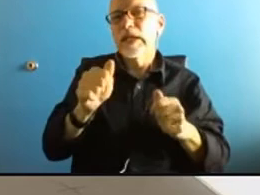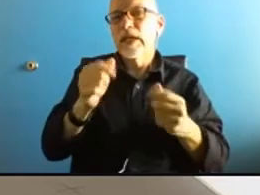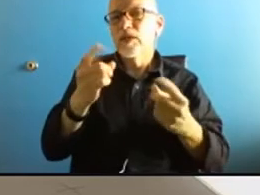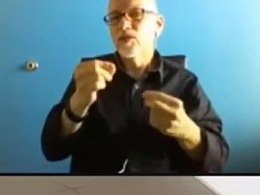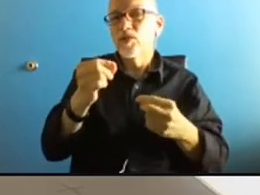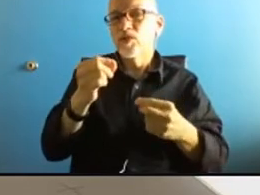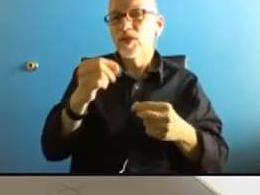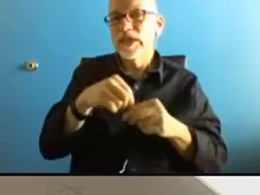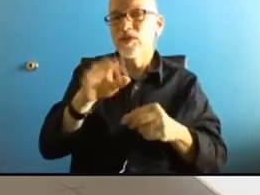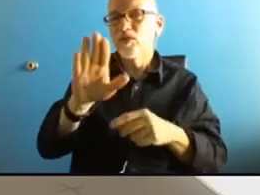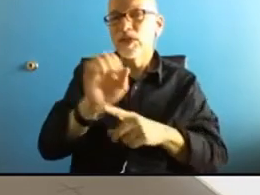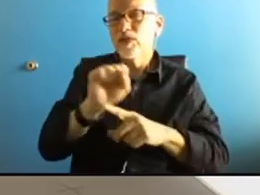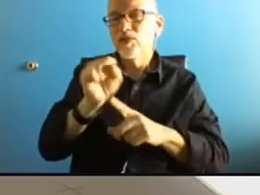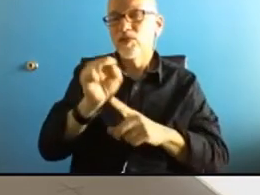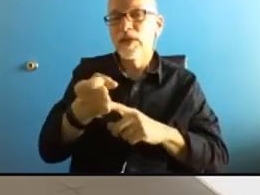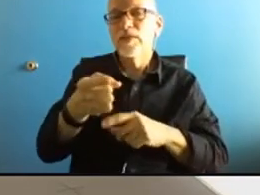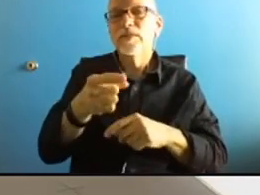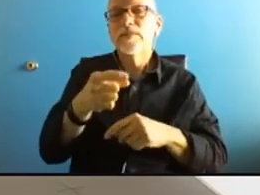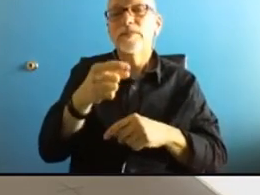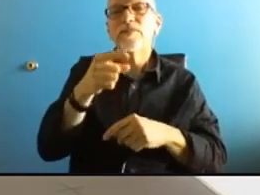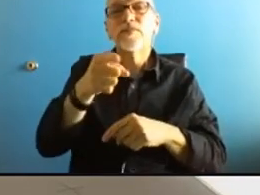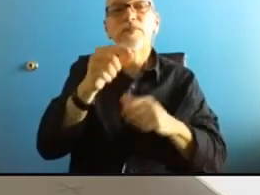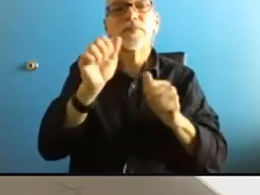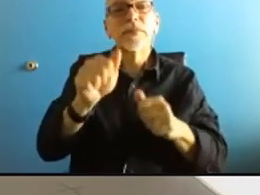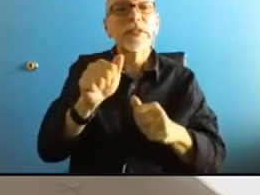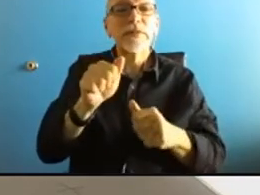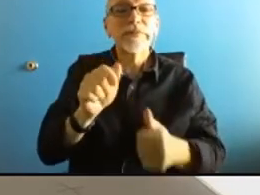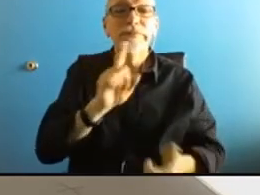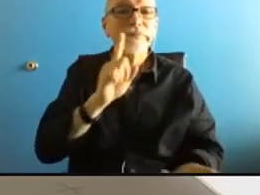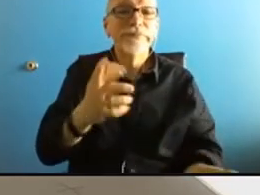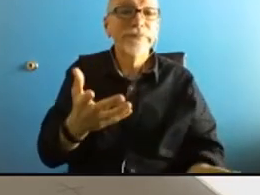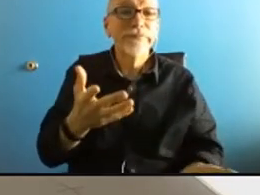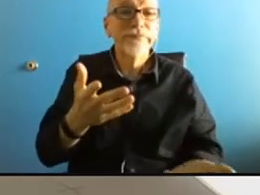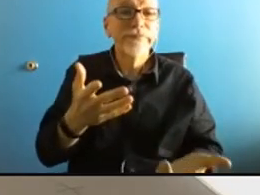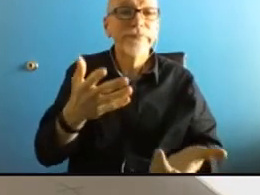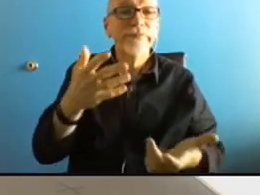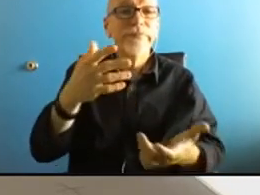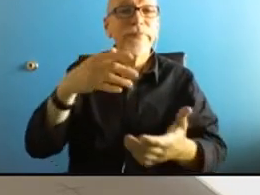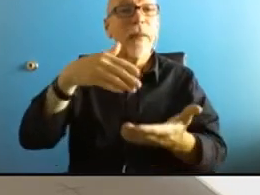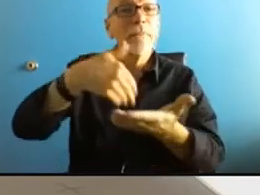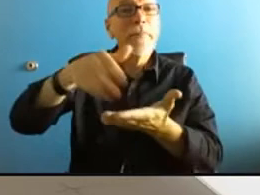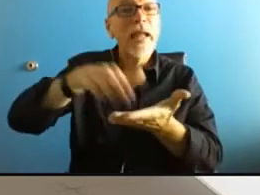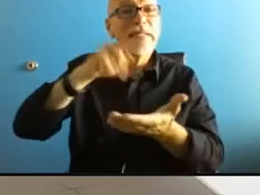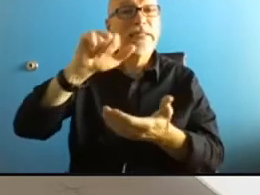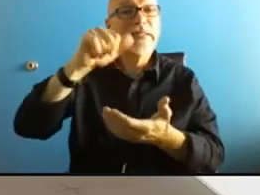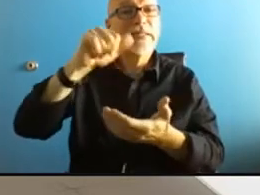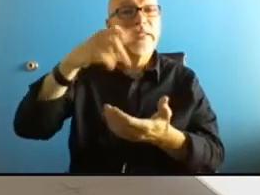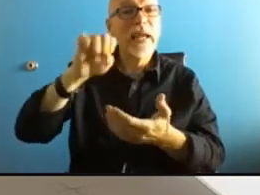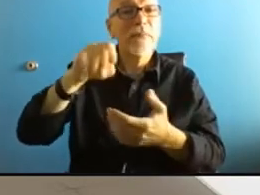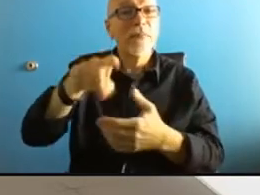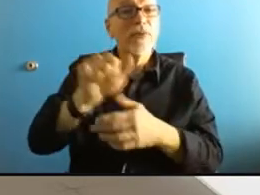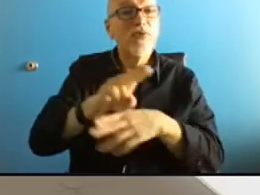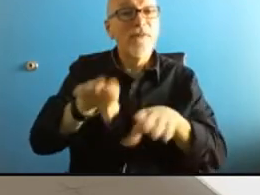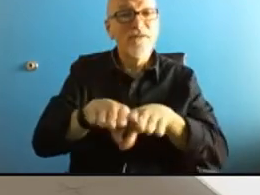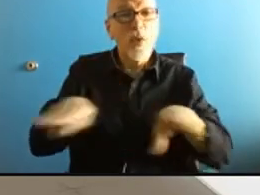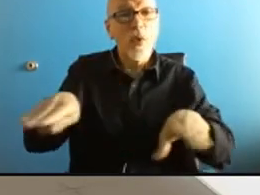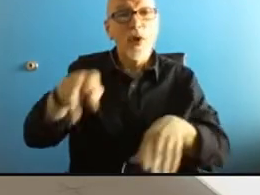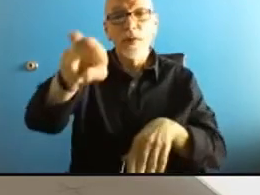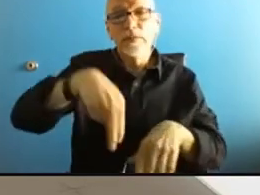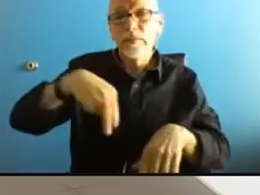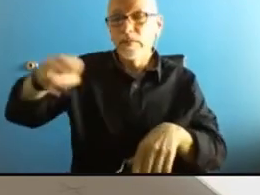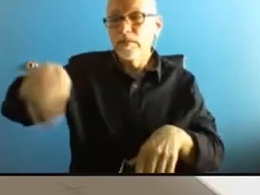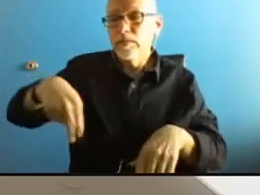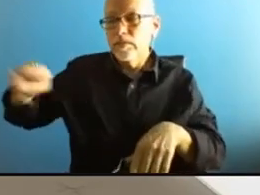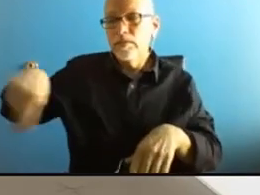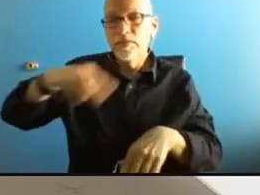case is you can literally just take painter's tape and grid out the floor that the students can work off